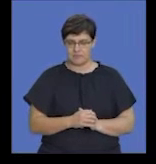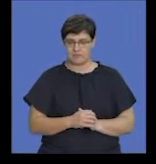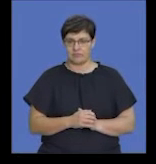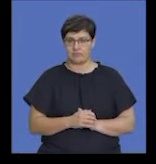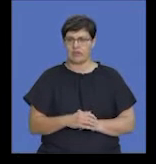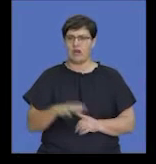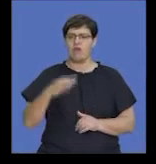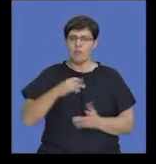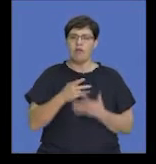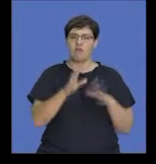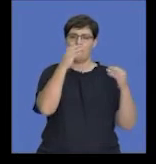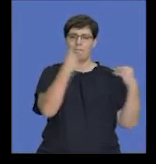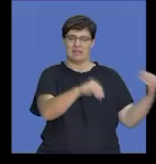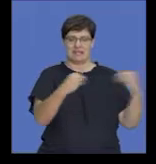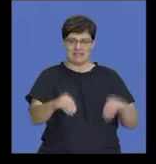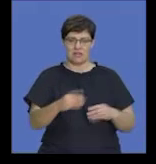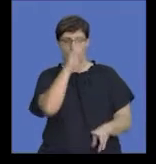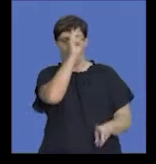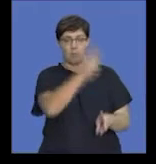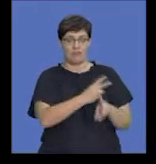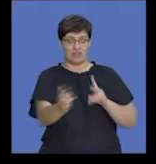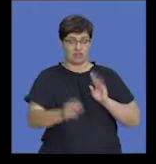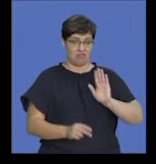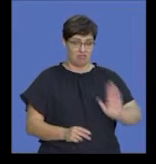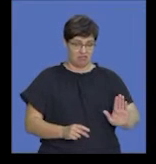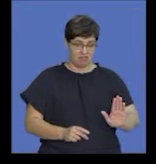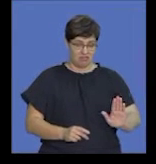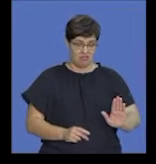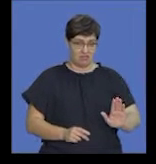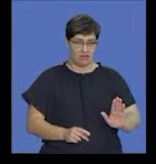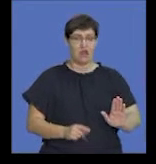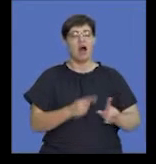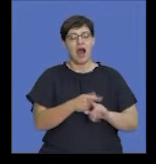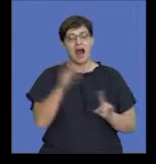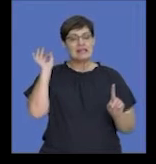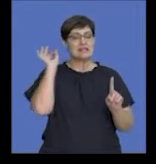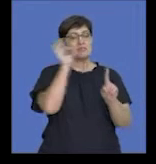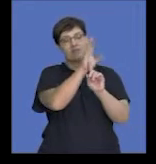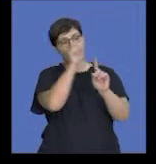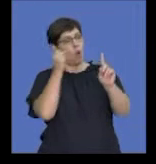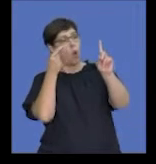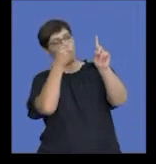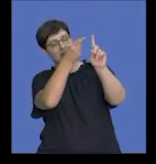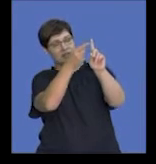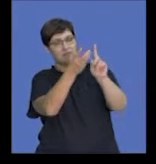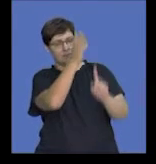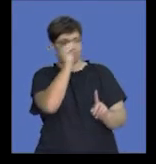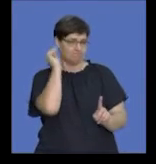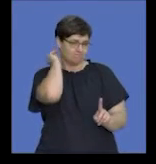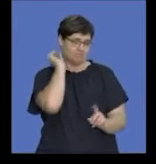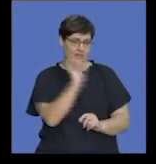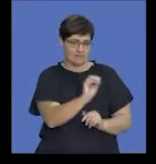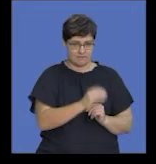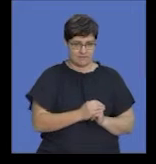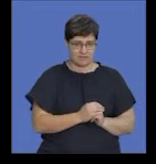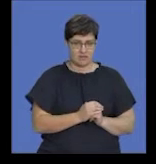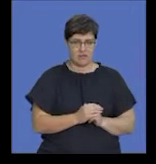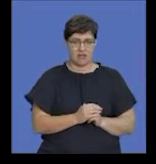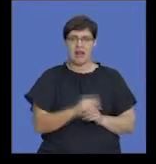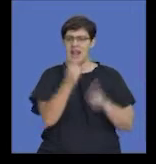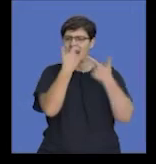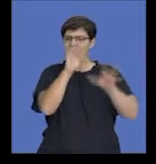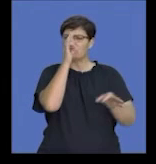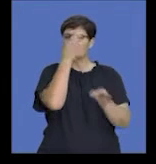are written for business or professional purposes and with a specific objective in mind, right? It uses simple